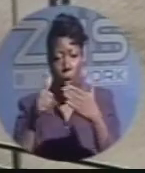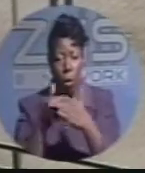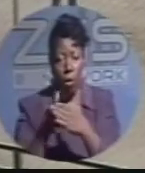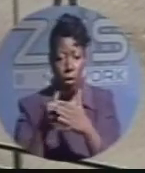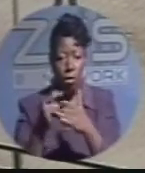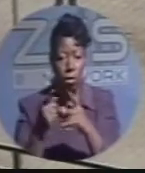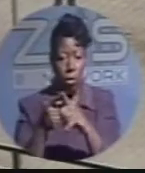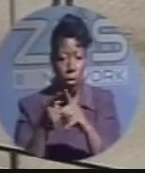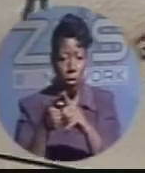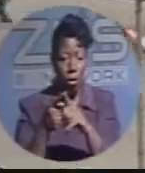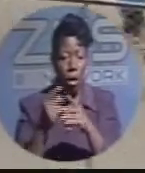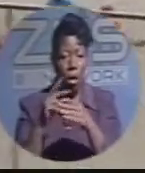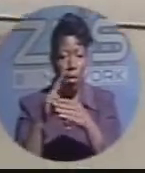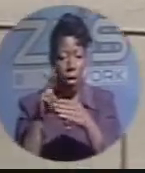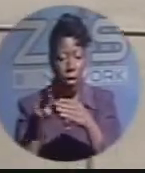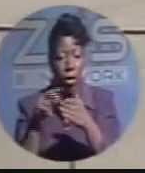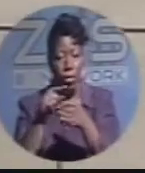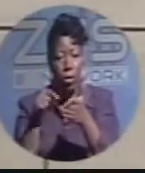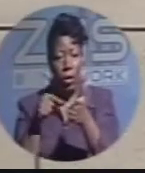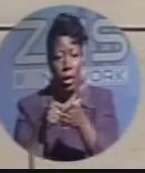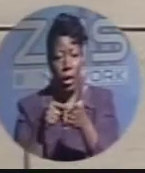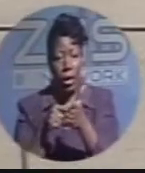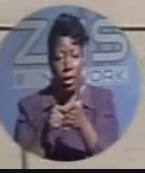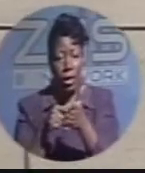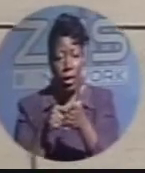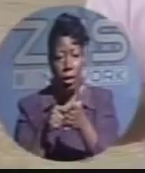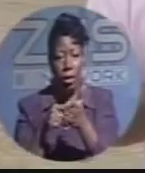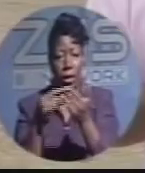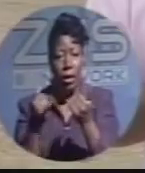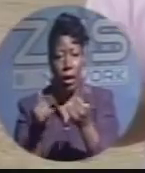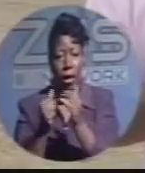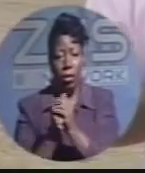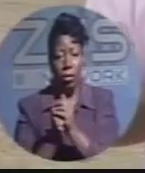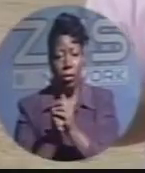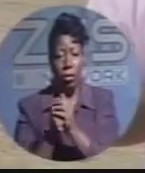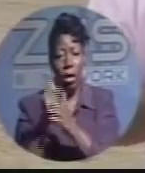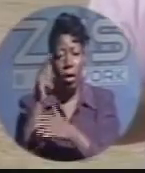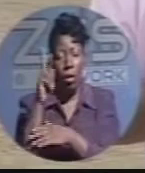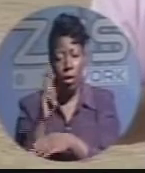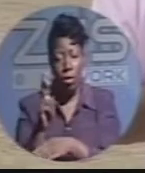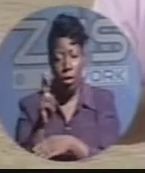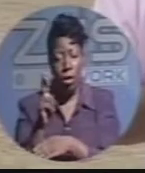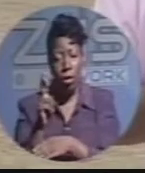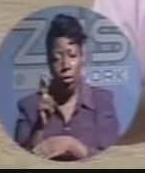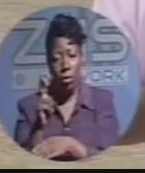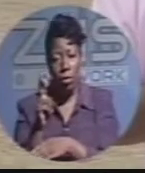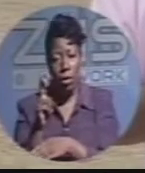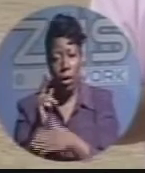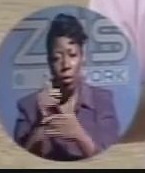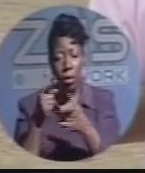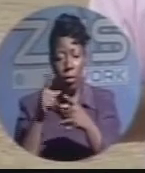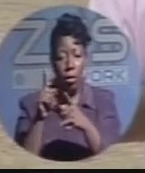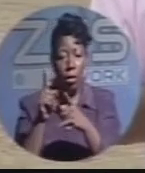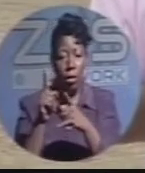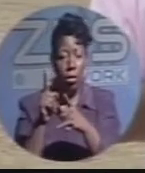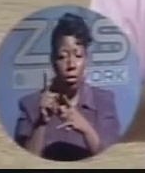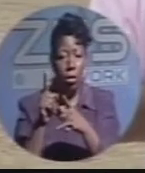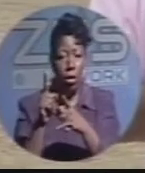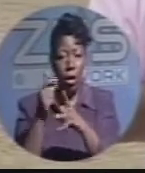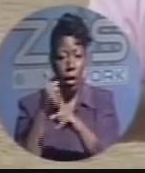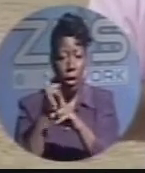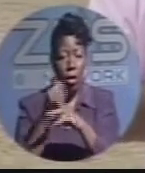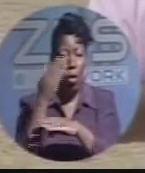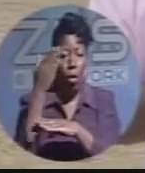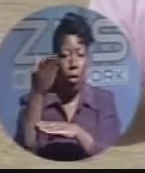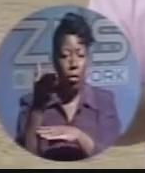down to this. Now in the bottom of the ninth, Puerto Rico would smash a two-run shot over the right field fence. The